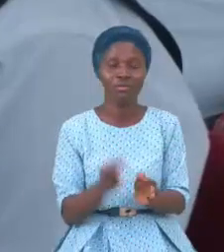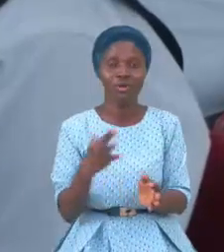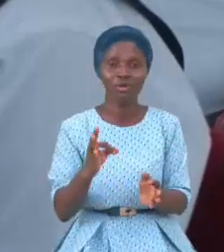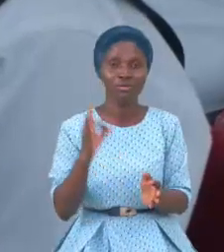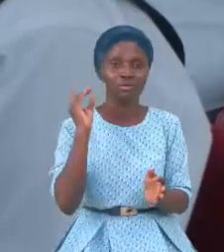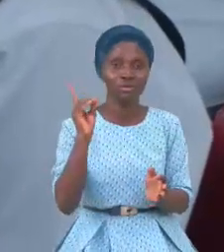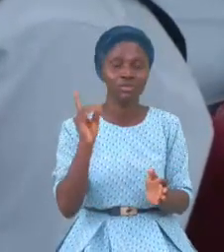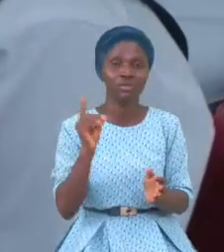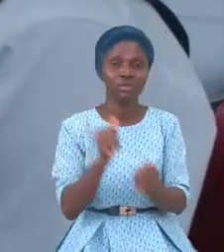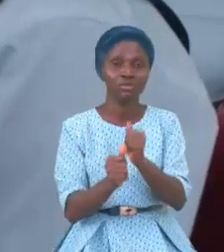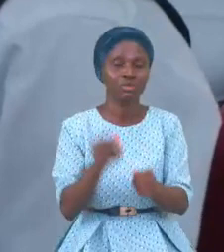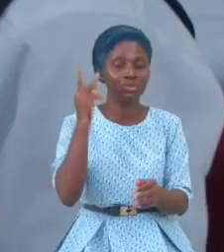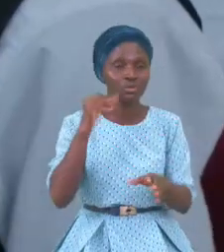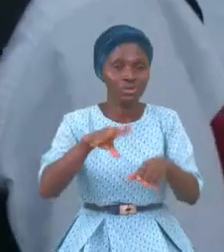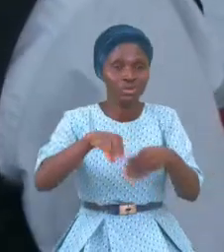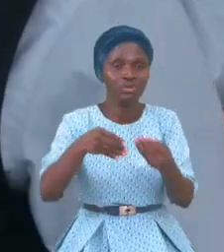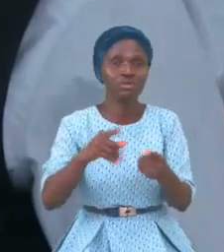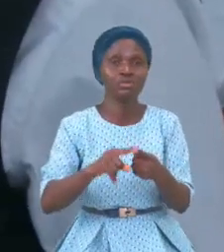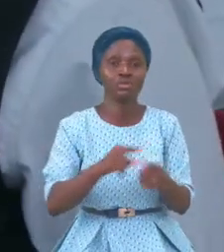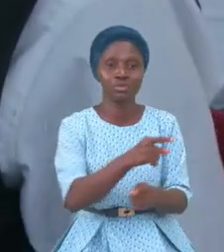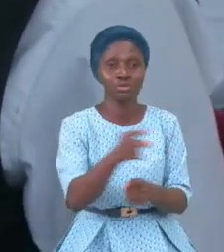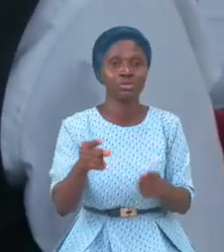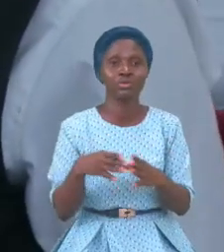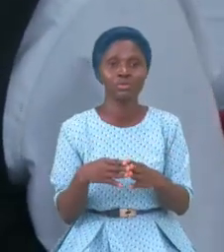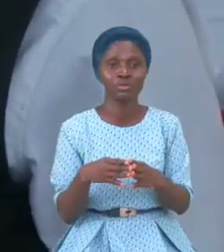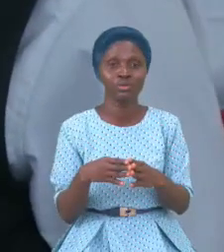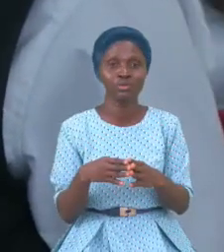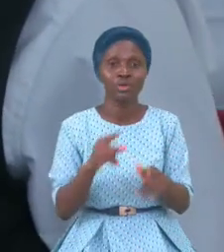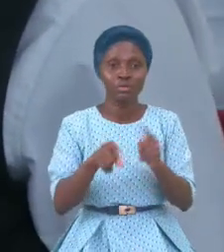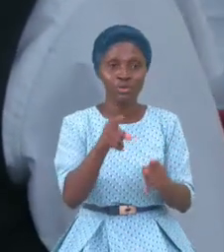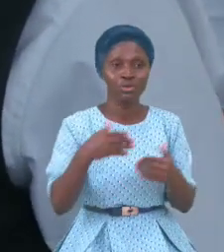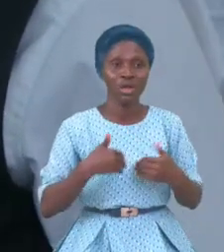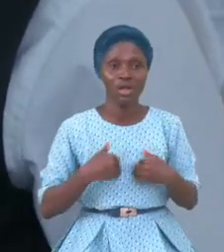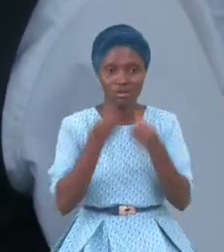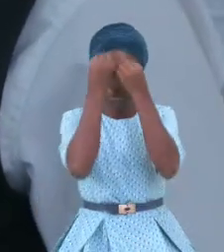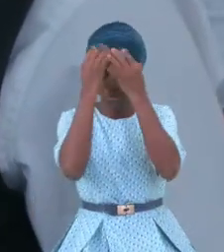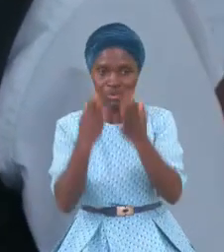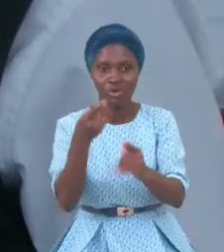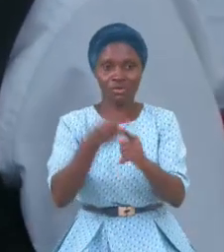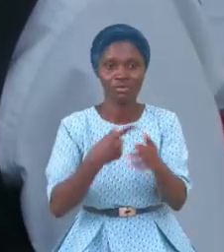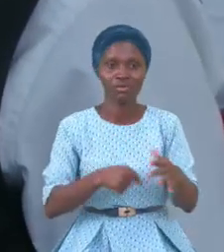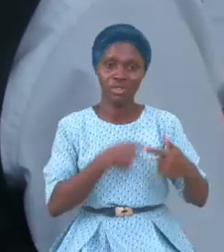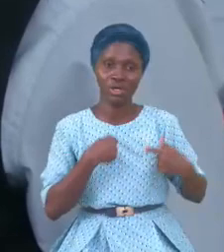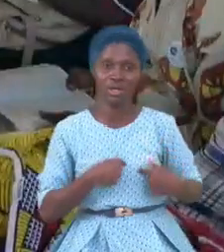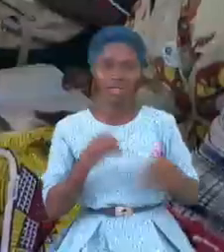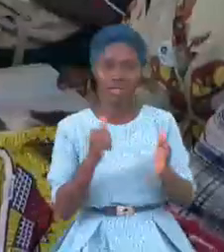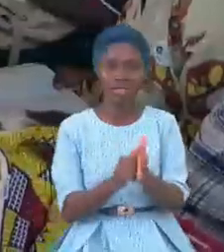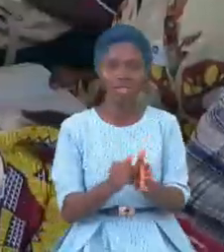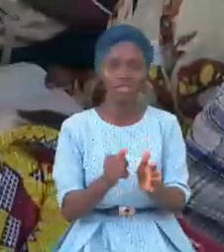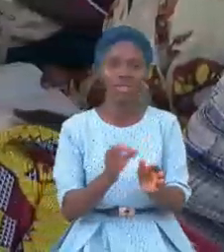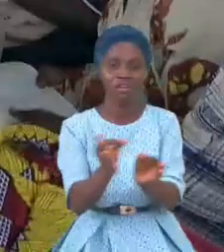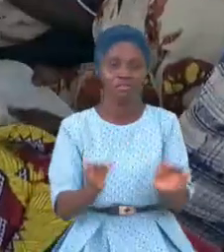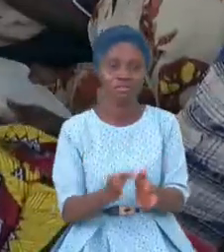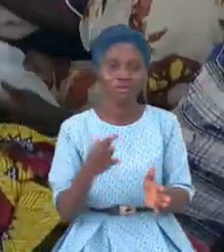was delivered unto you. That's conversion. That's conversion, and that's consecration. We submit ourselves to the